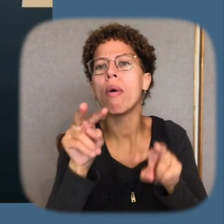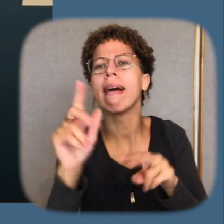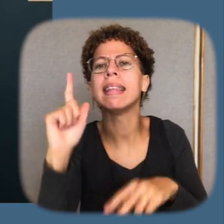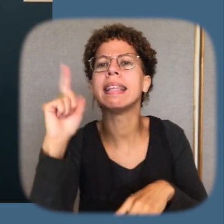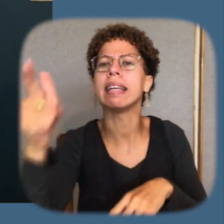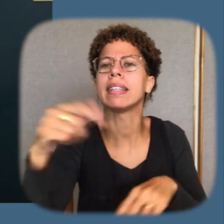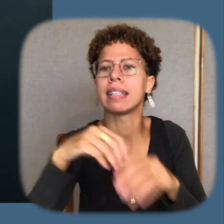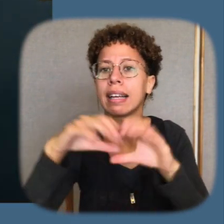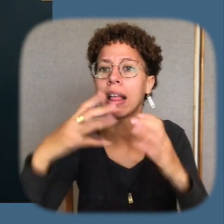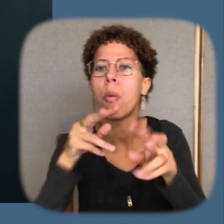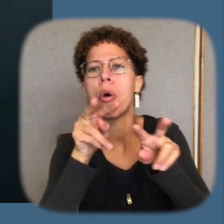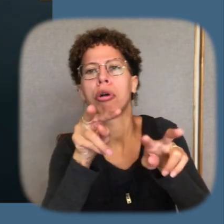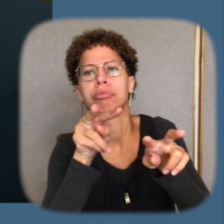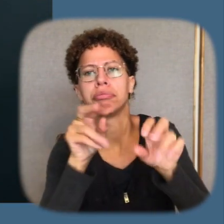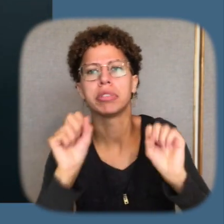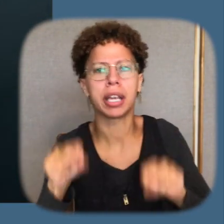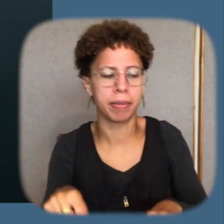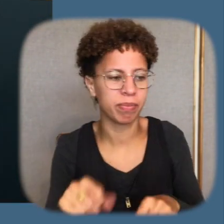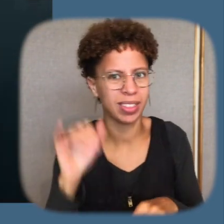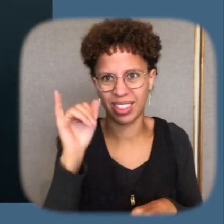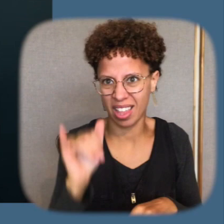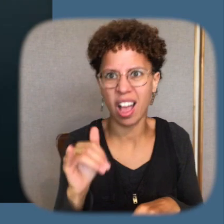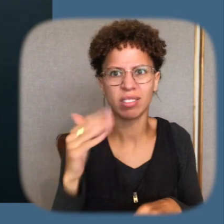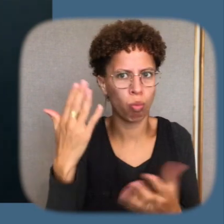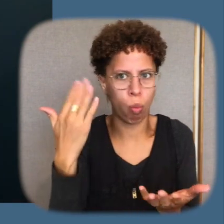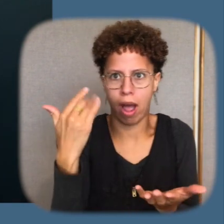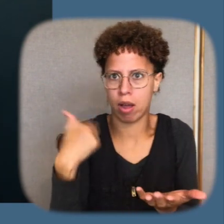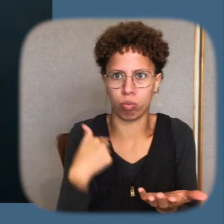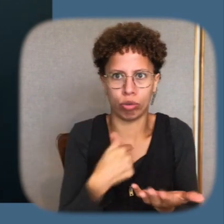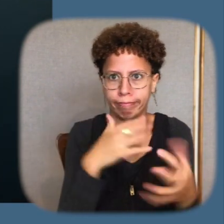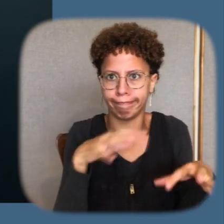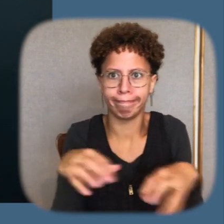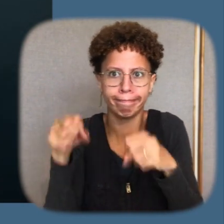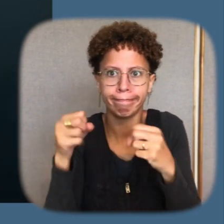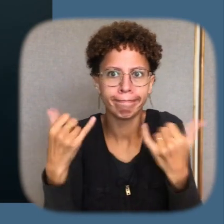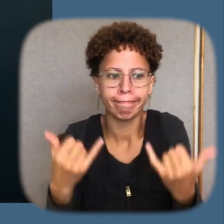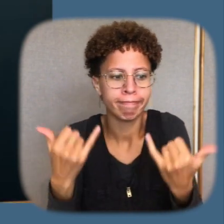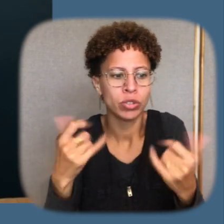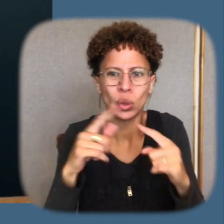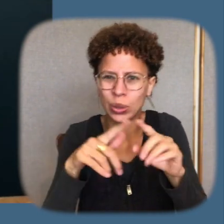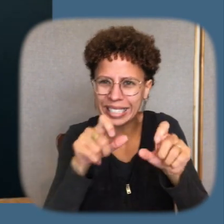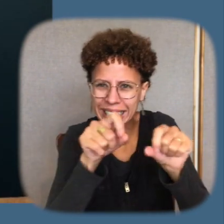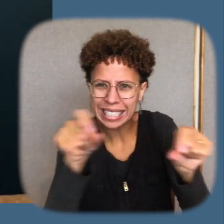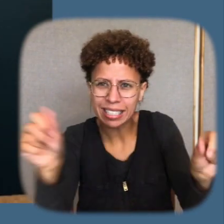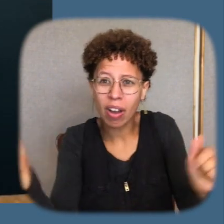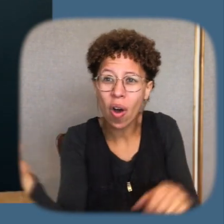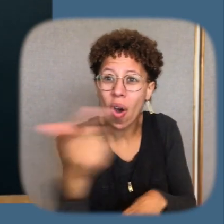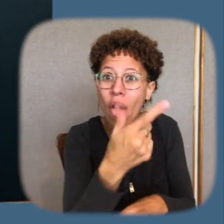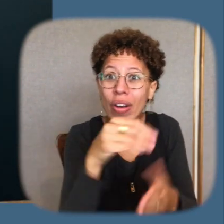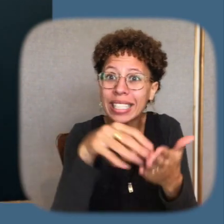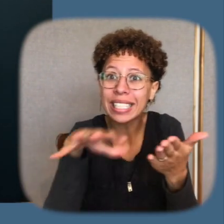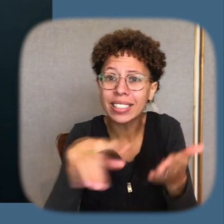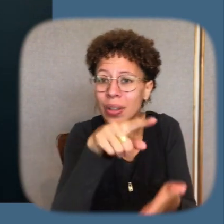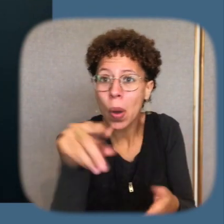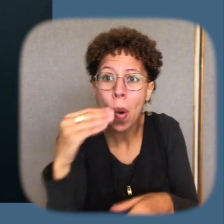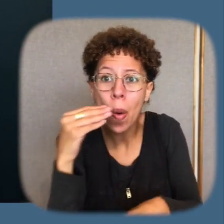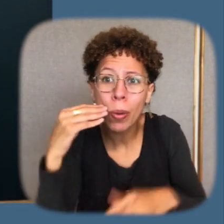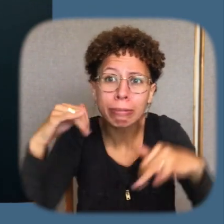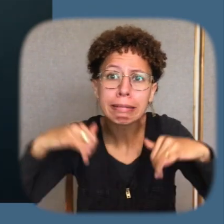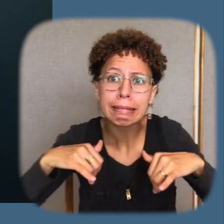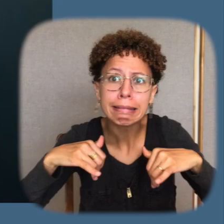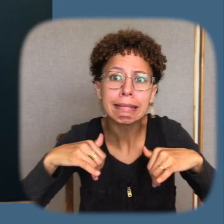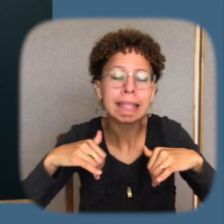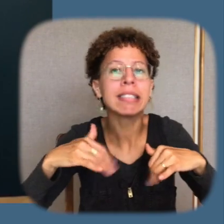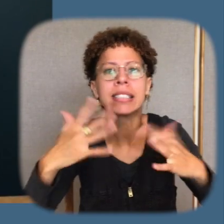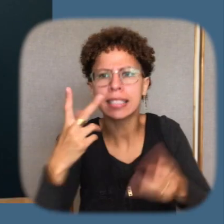in your classroom as well. That's the whole reason we're doing this, is to reach out to kids all over who are at home and to keep